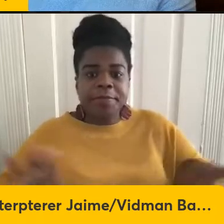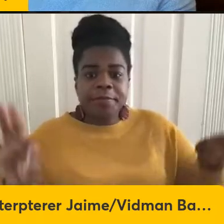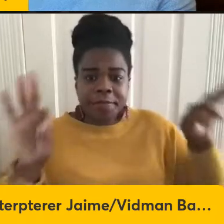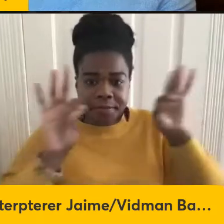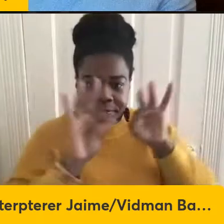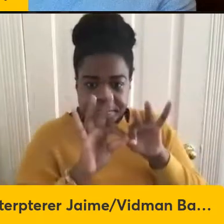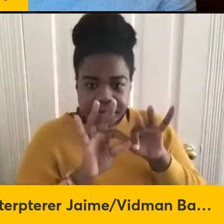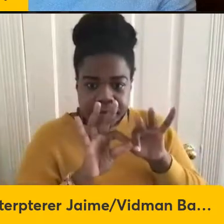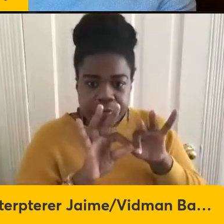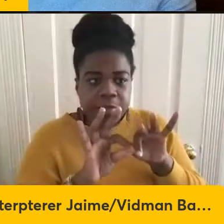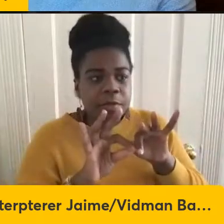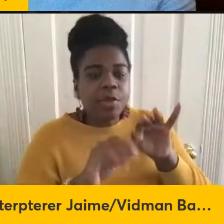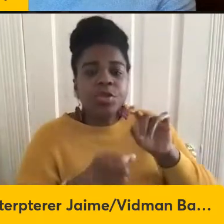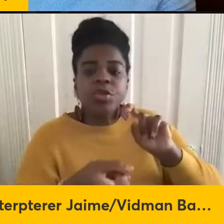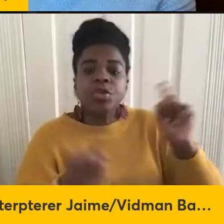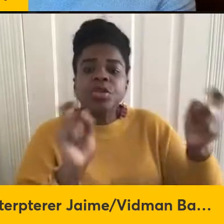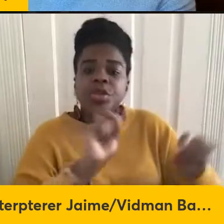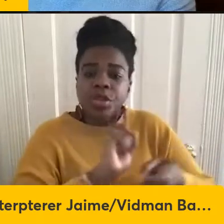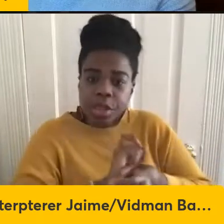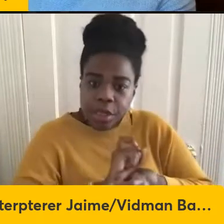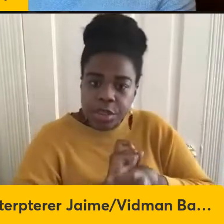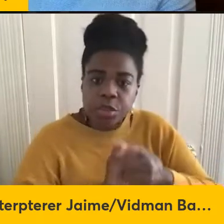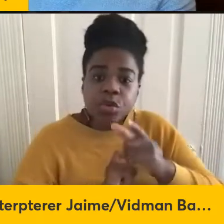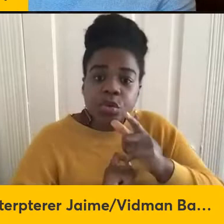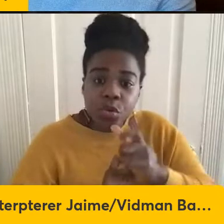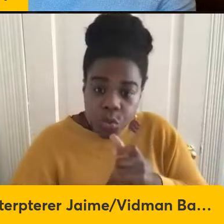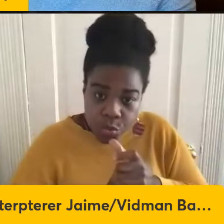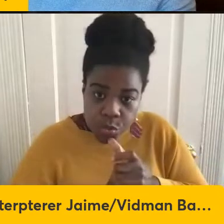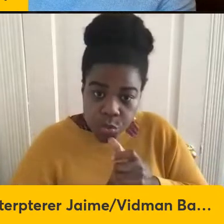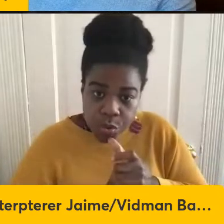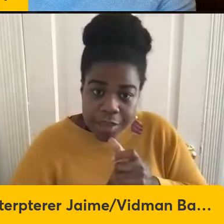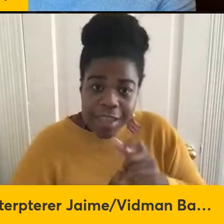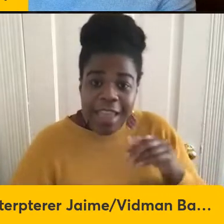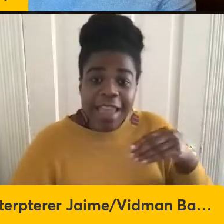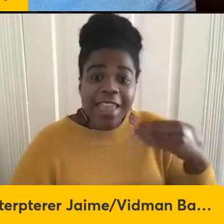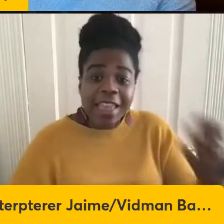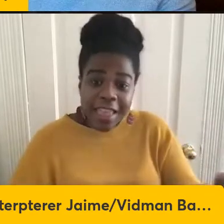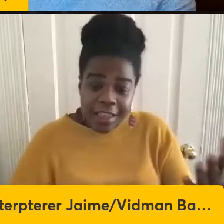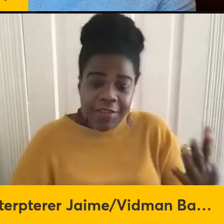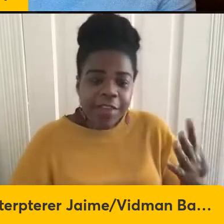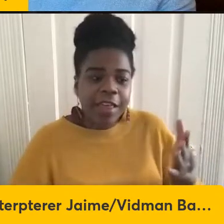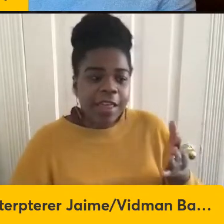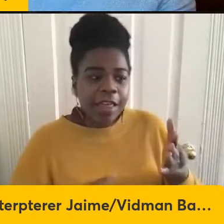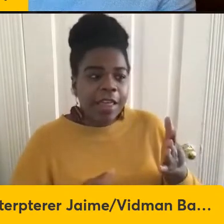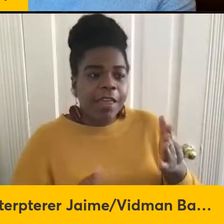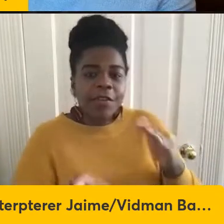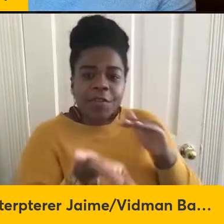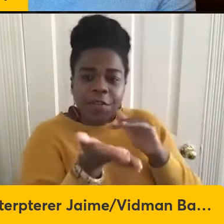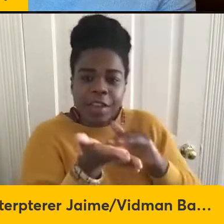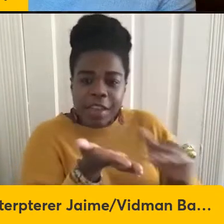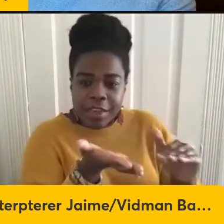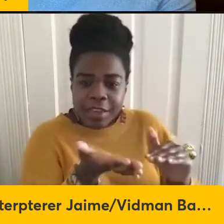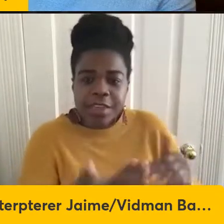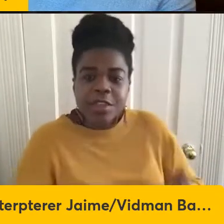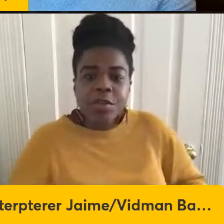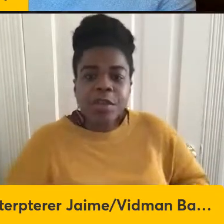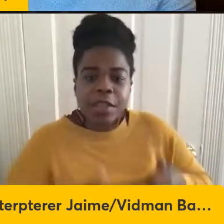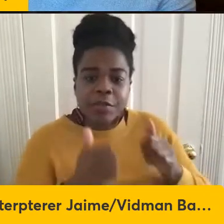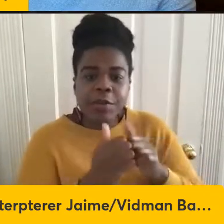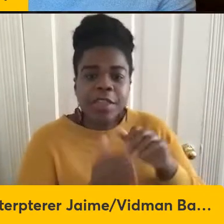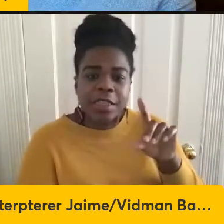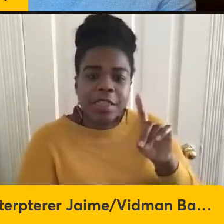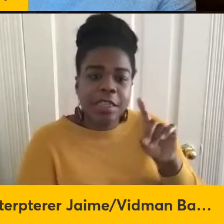really reimagine who you are and giving yourself grace to live with your disability,